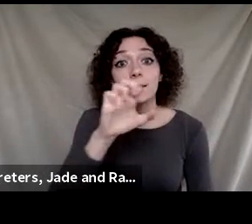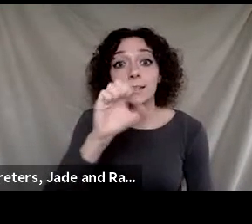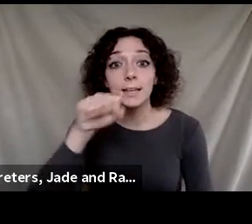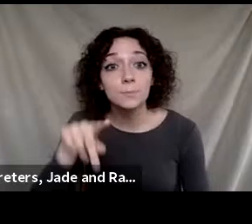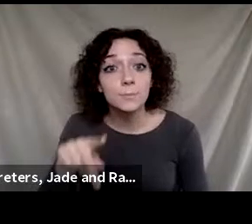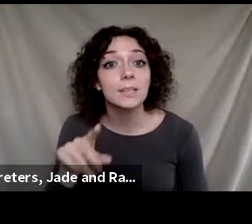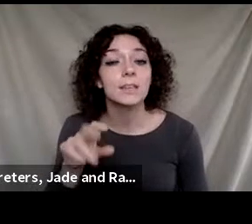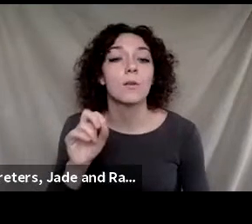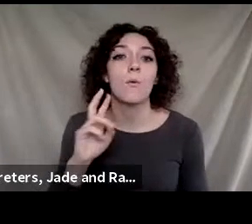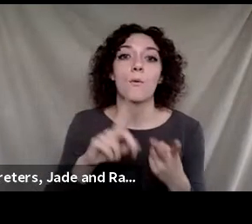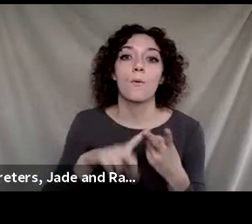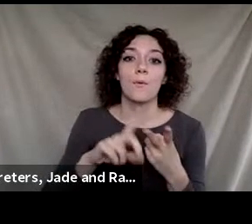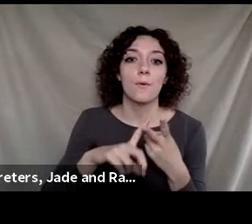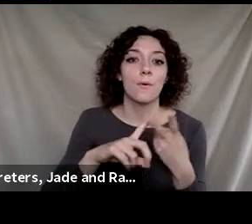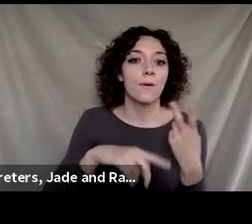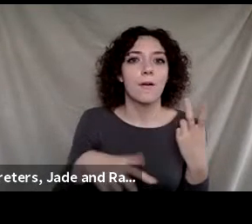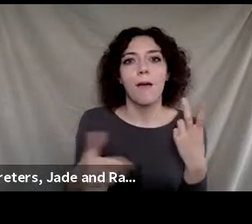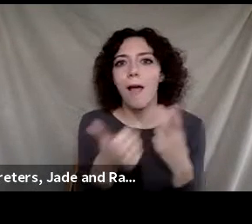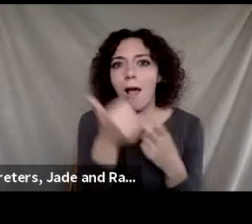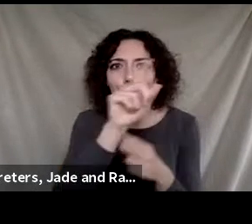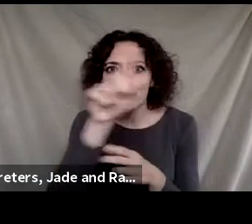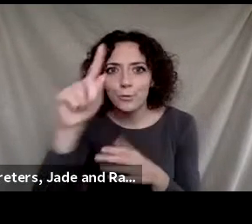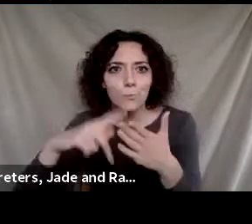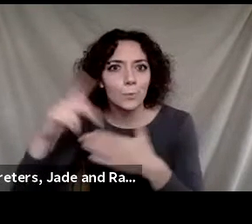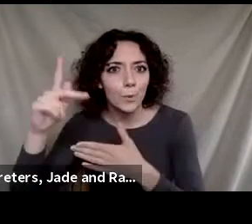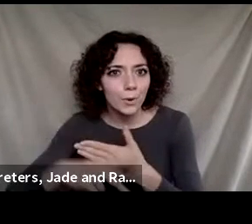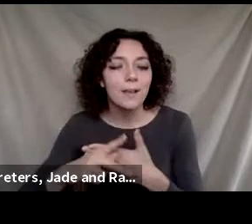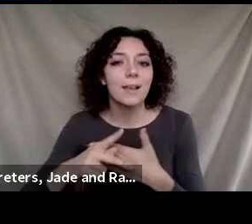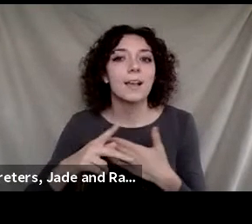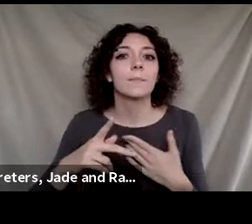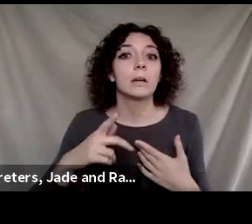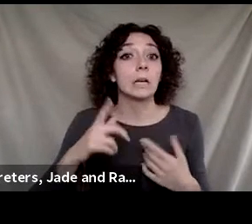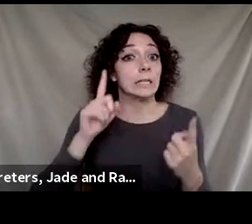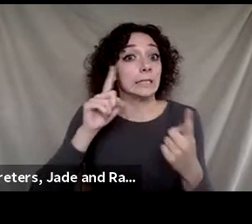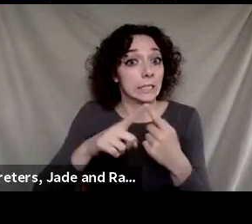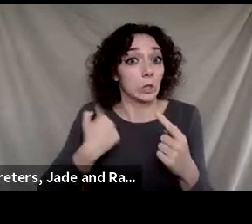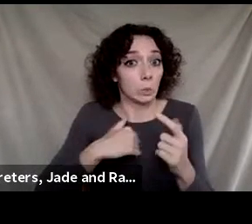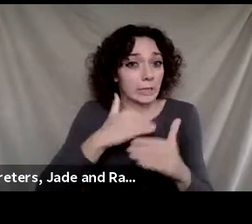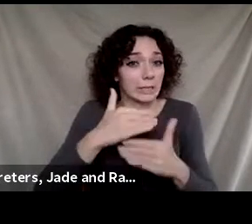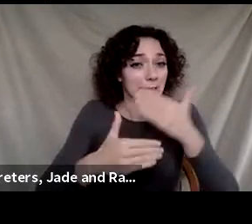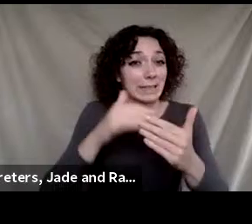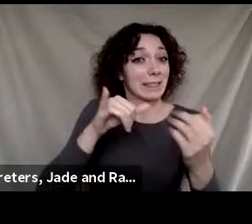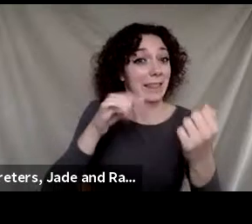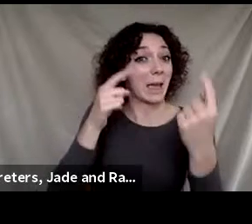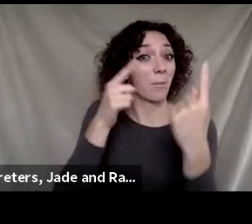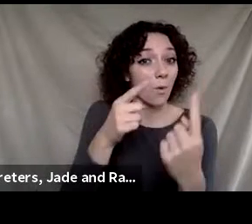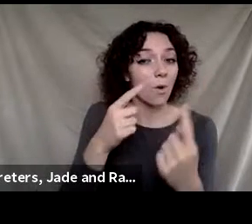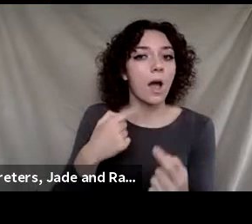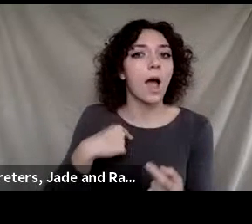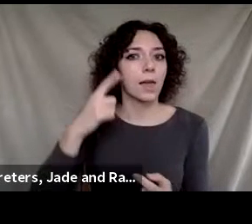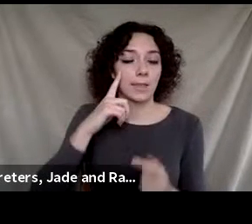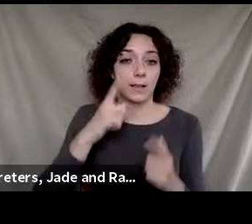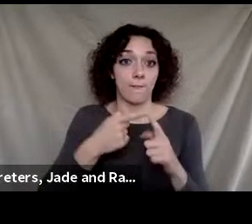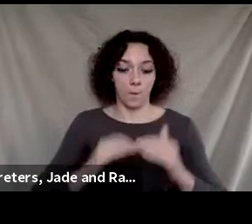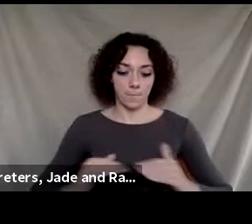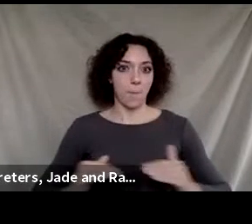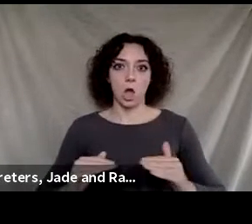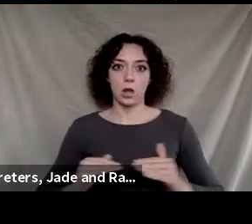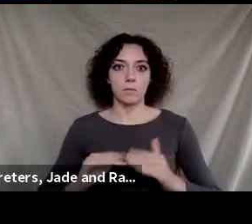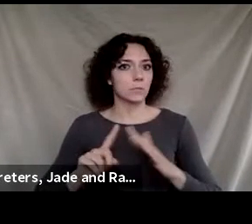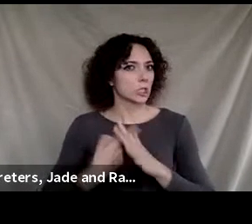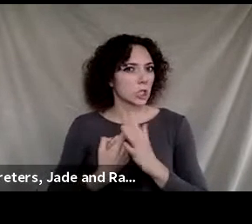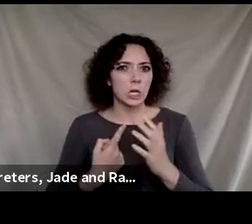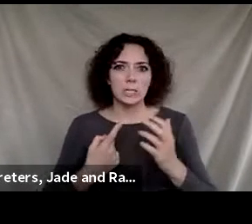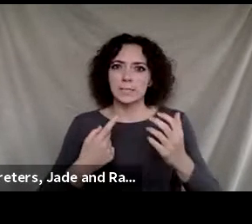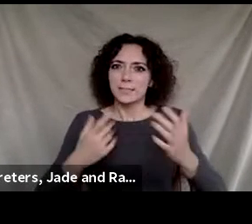AESP or ABET. And until we get to that point, I think we can have a bottom-up driven process where we're